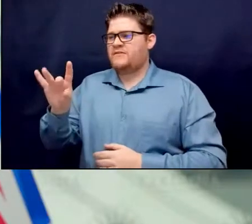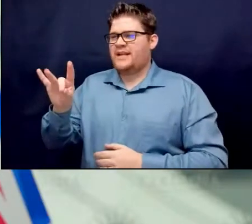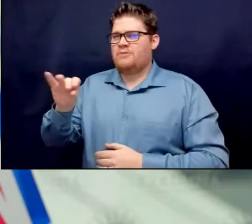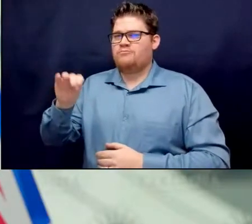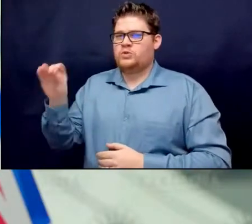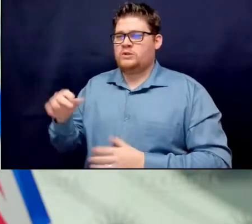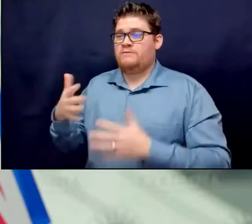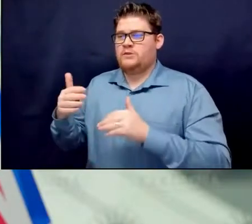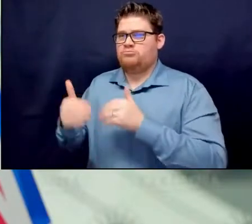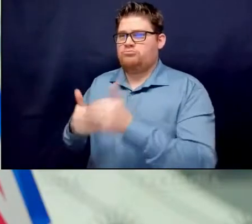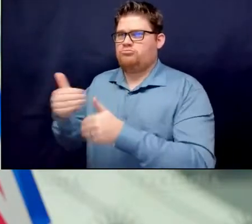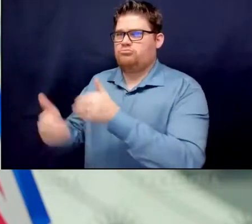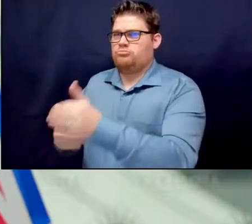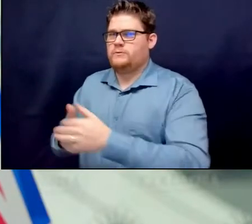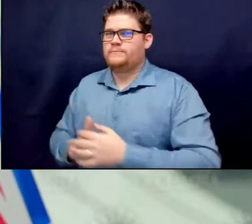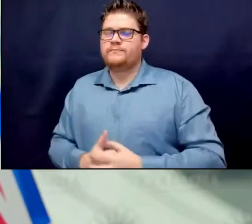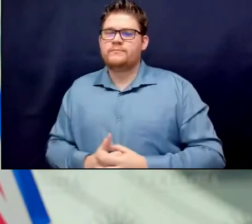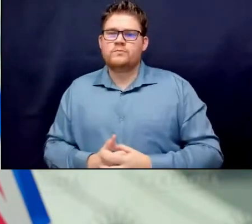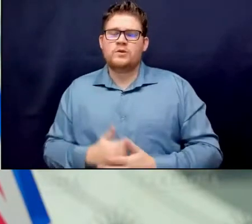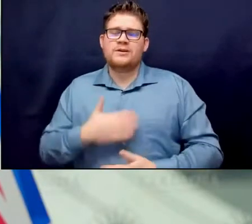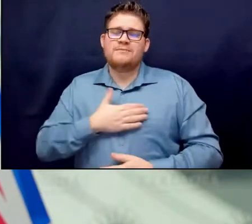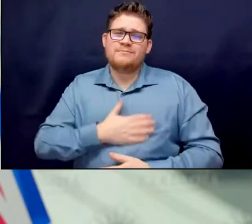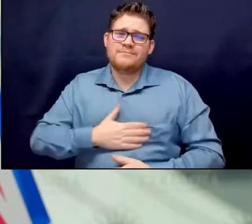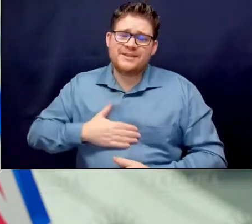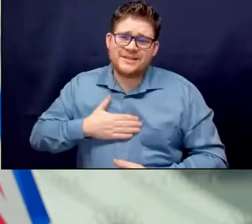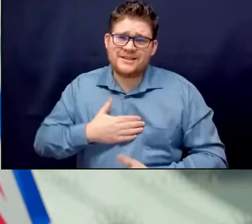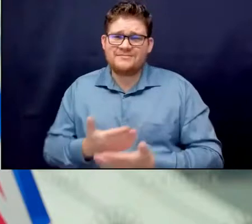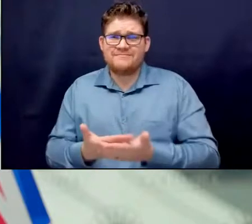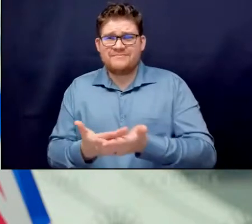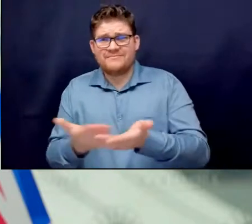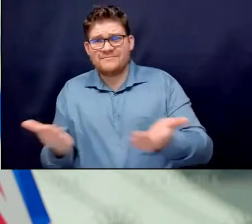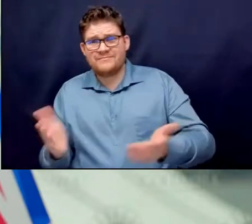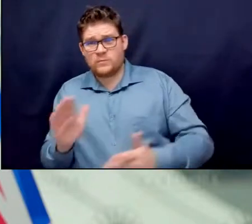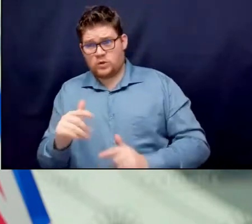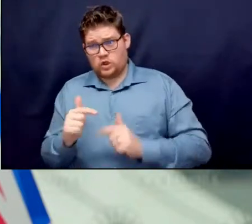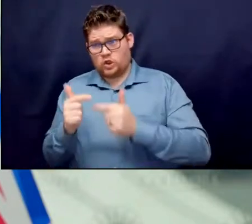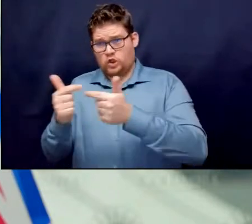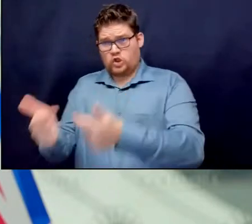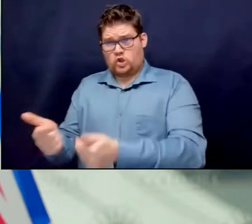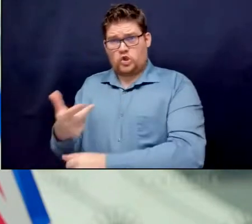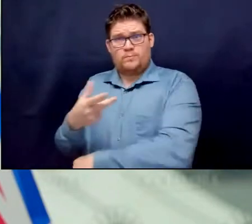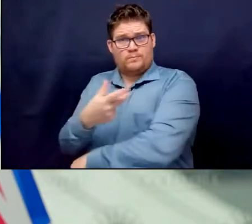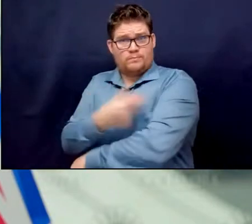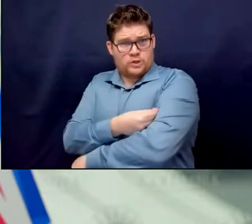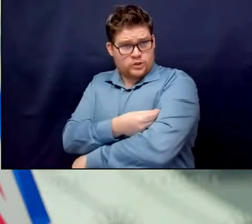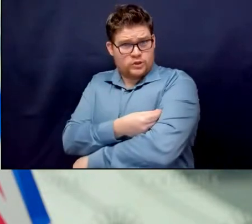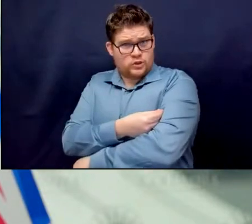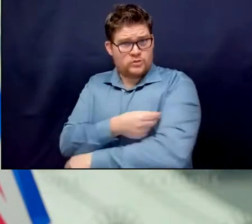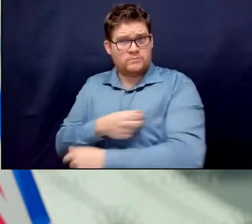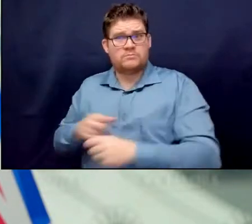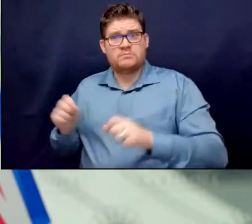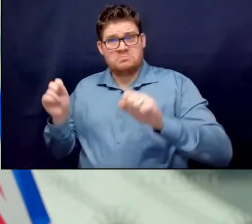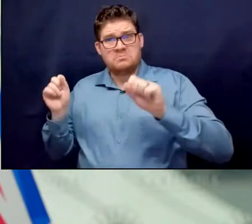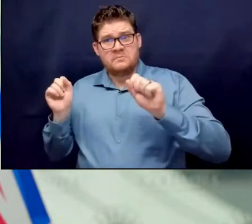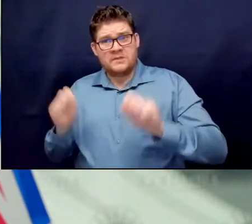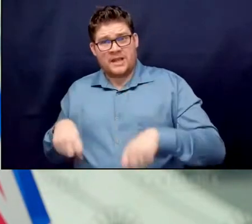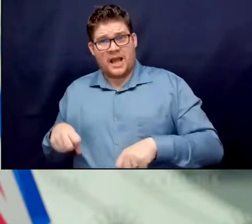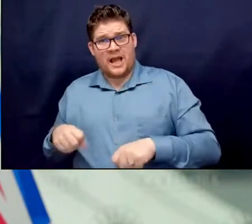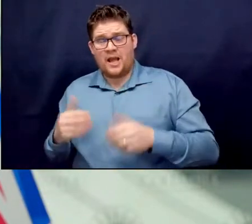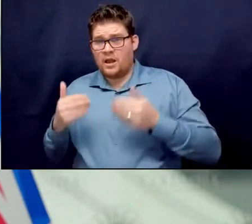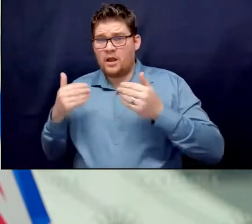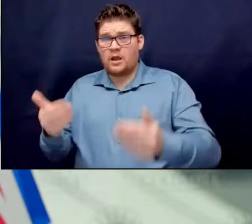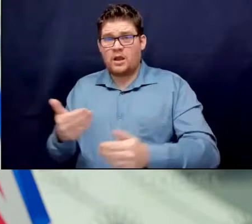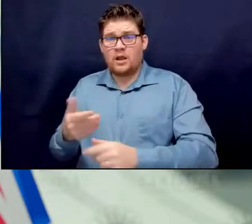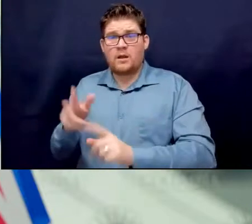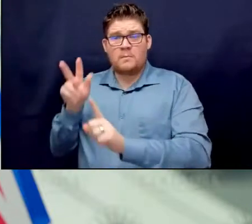urging to get their booster, to call today, to go online today, to book your appointment today. There are appointments